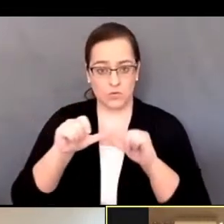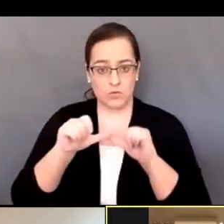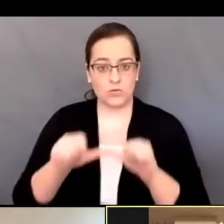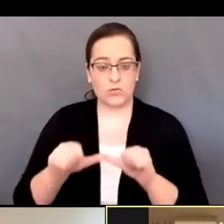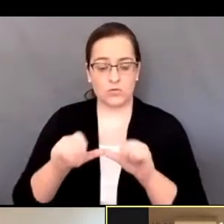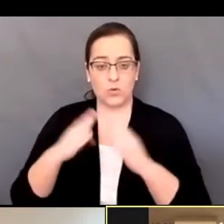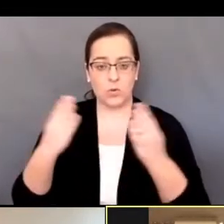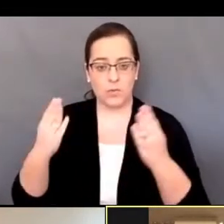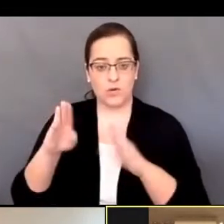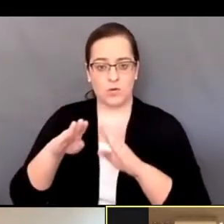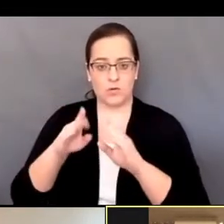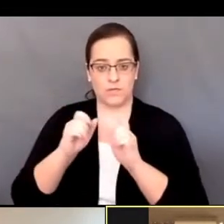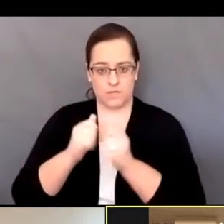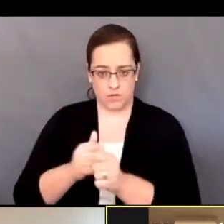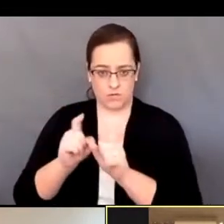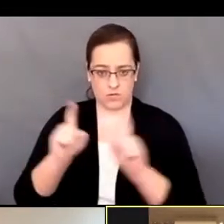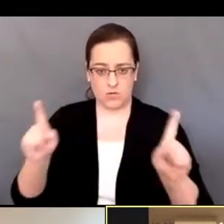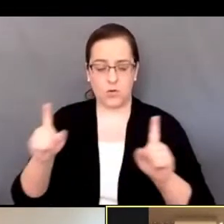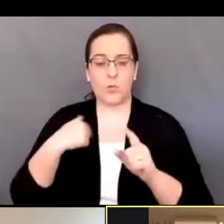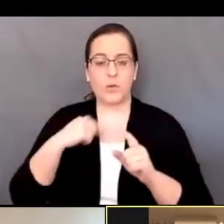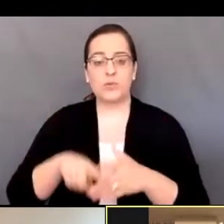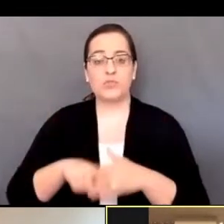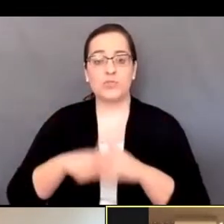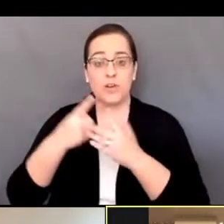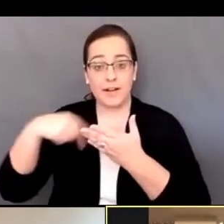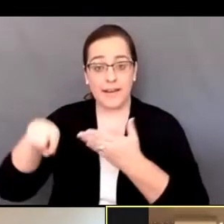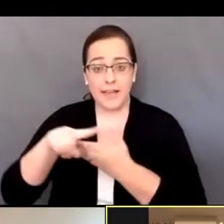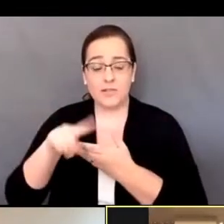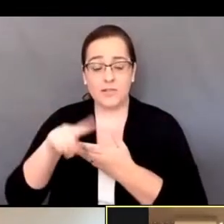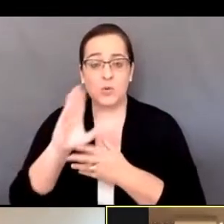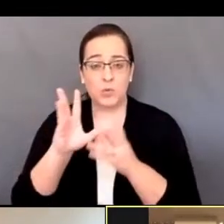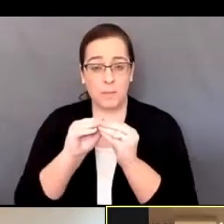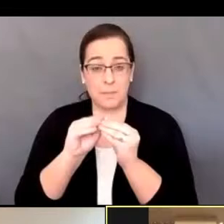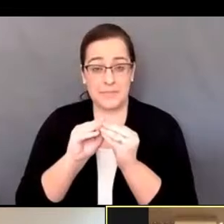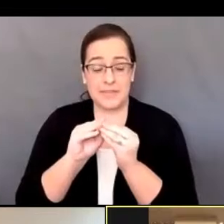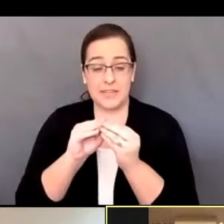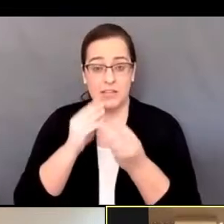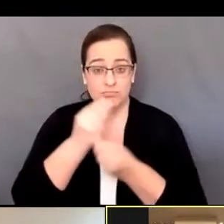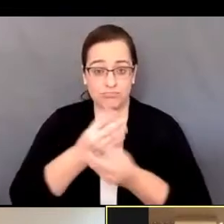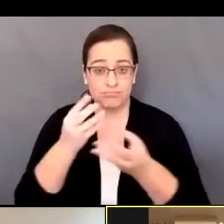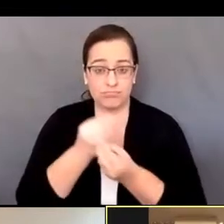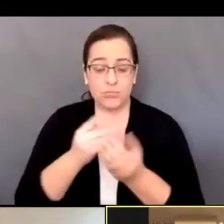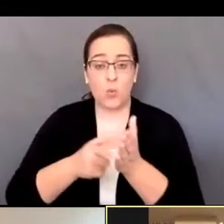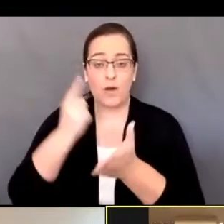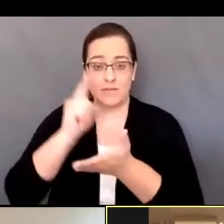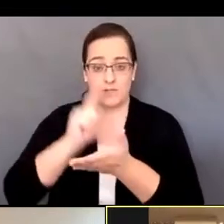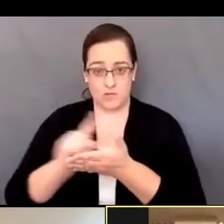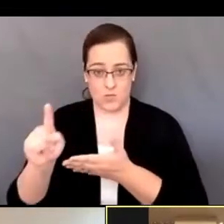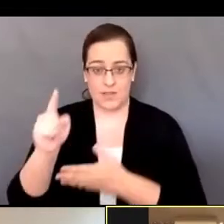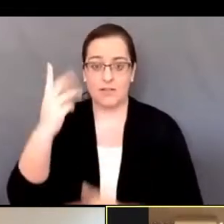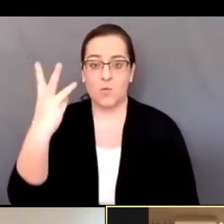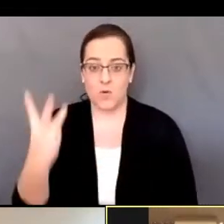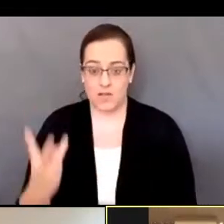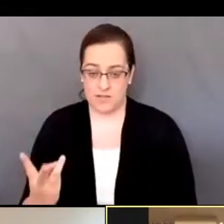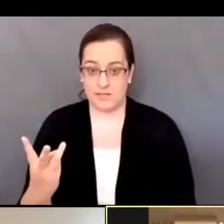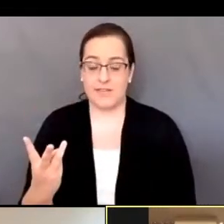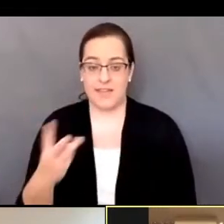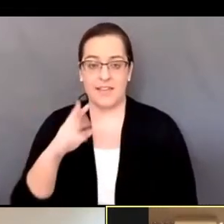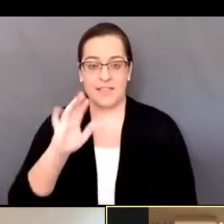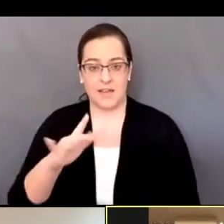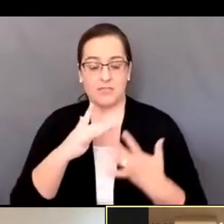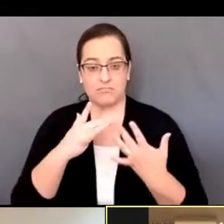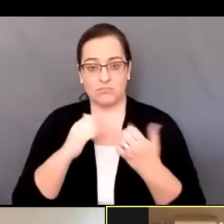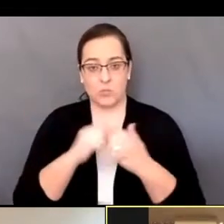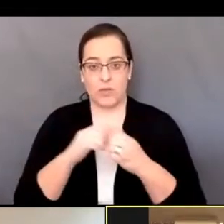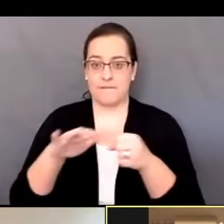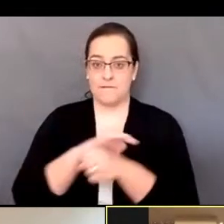week, we're going to be moving to one press conference per week. That'll be on Wednesdays with the same participants that we've had historically on Wednesdays. So it'll be a